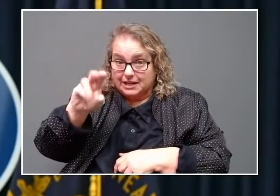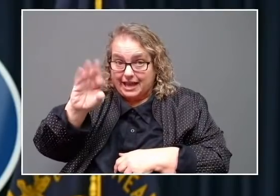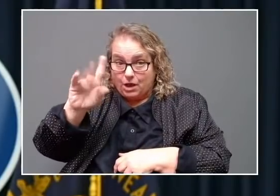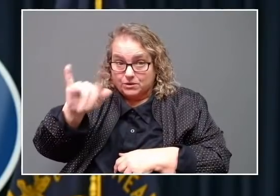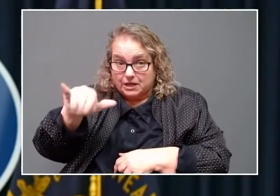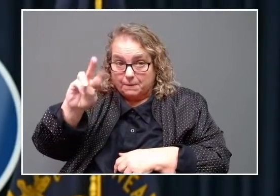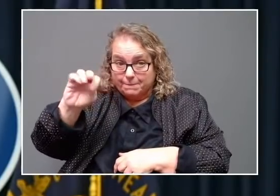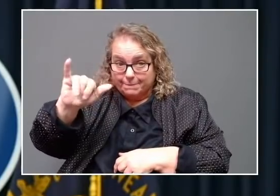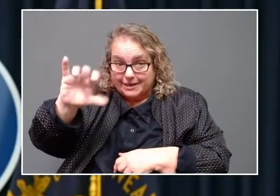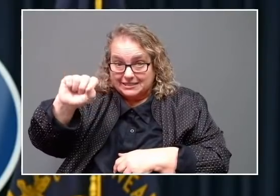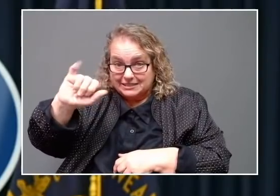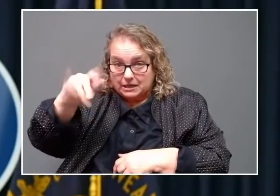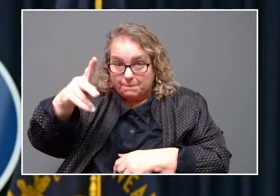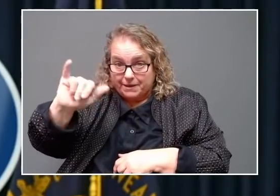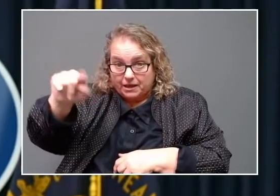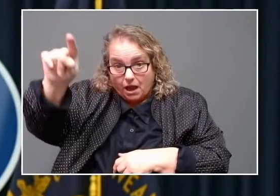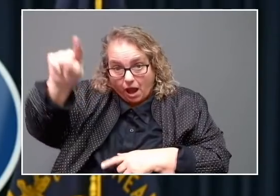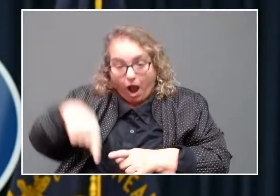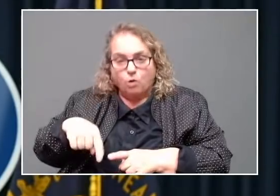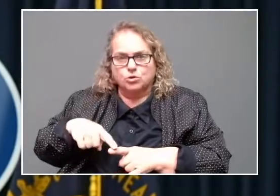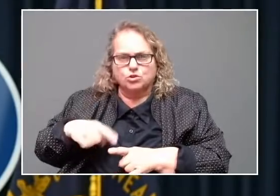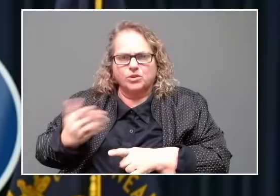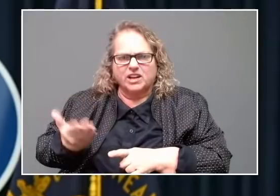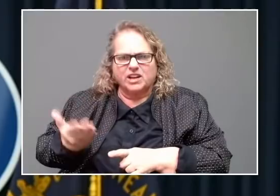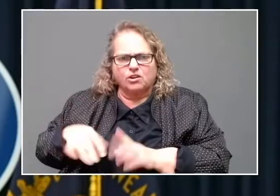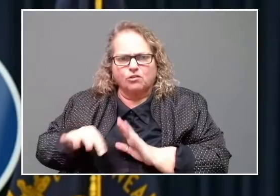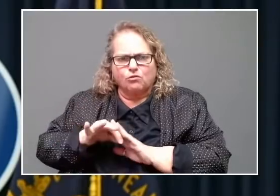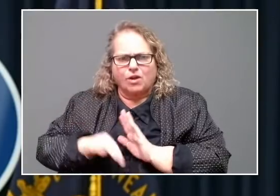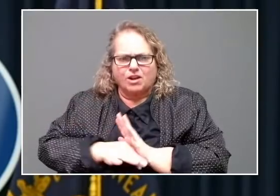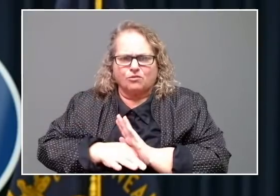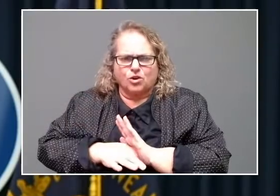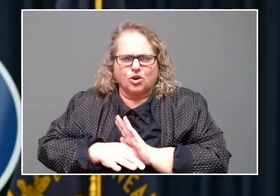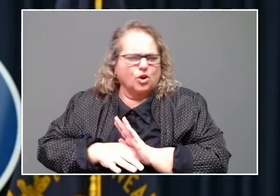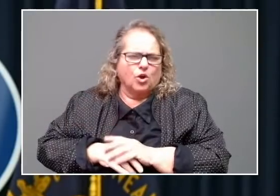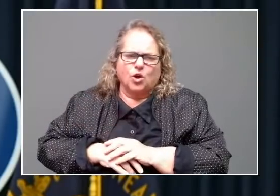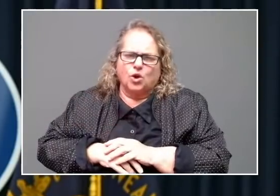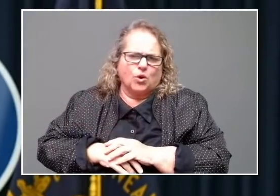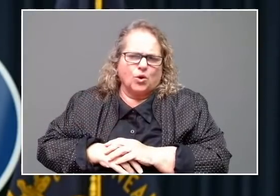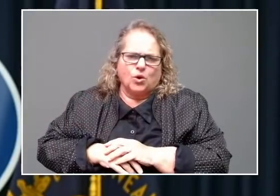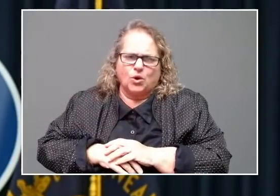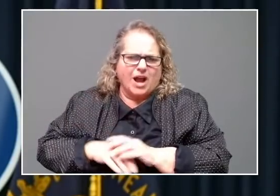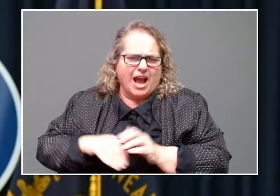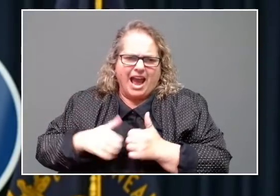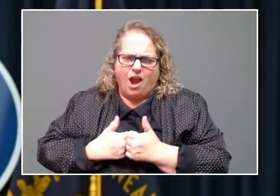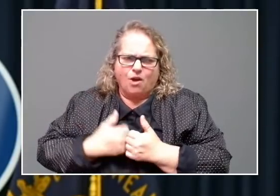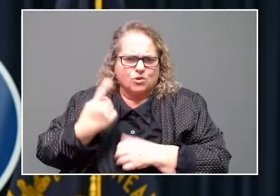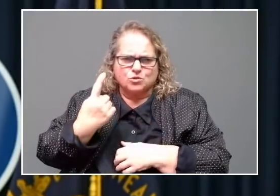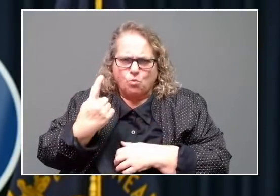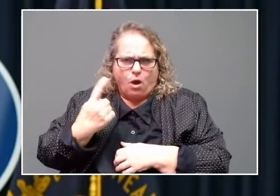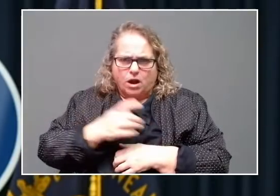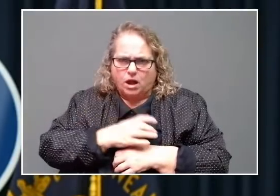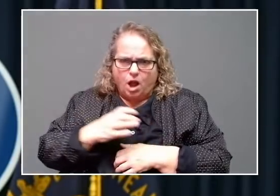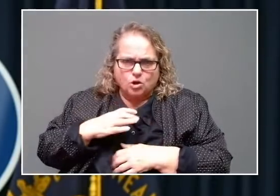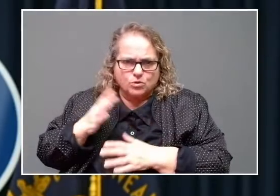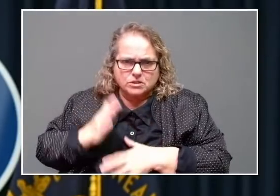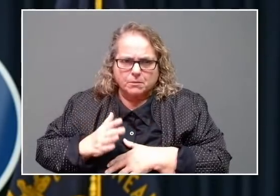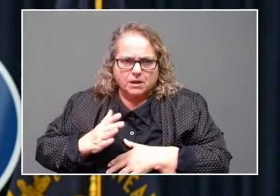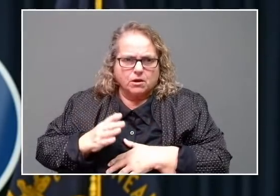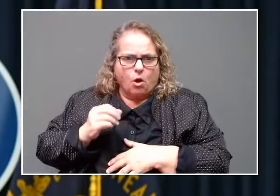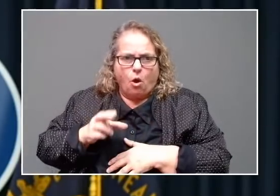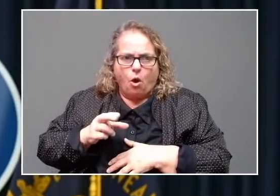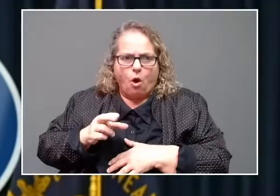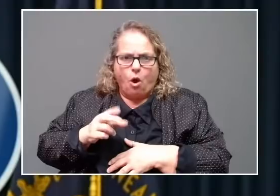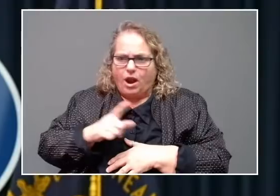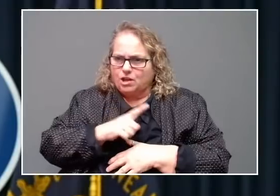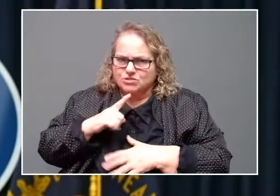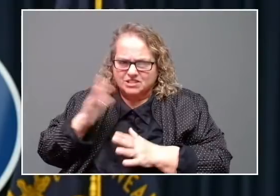Frankfort. Real challenge to see how one congressman or woman should represent both